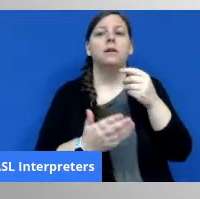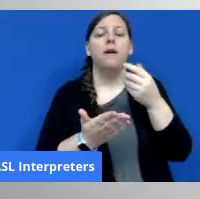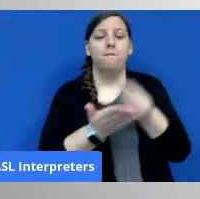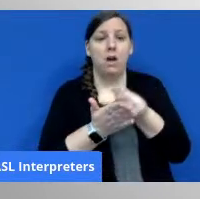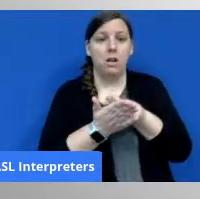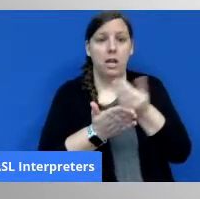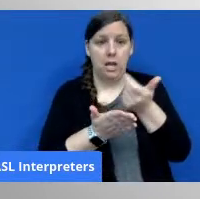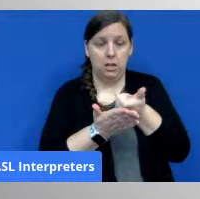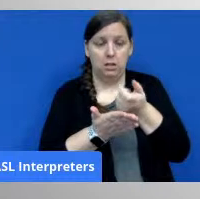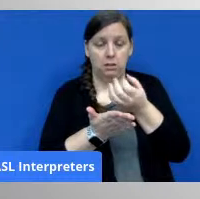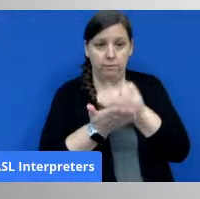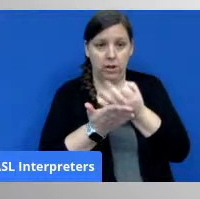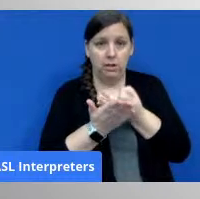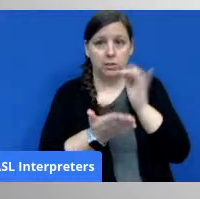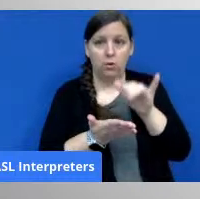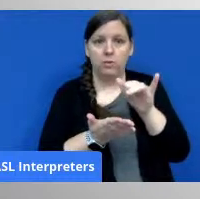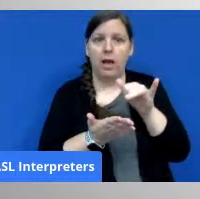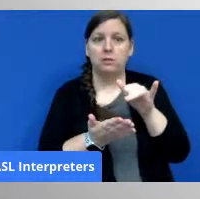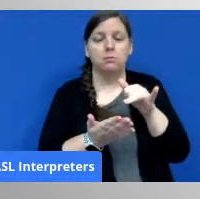Thank you.